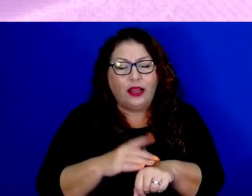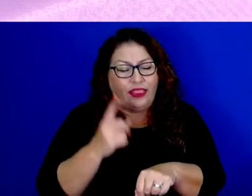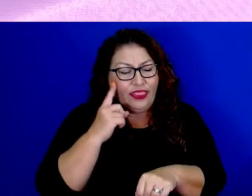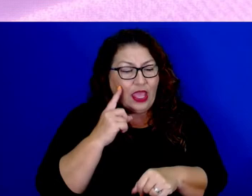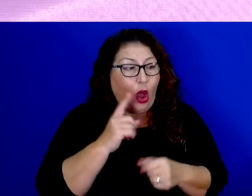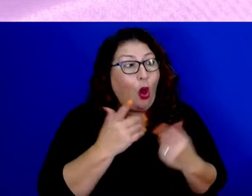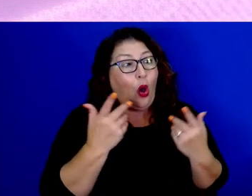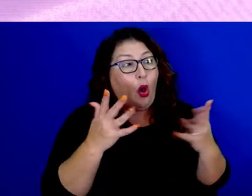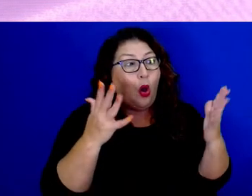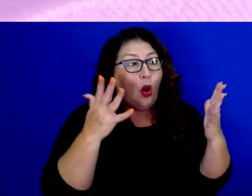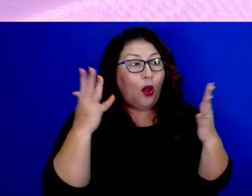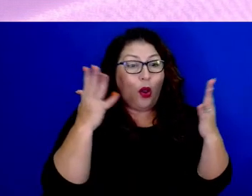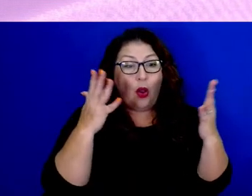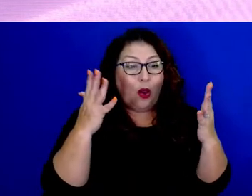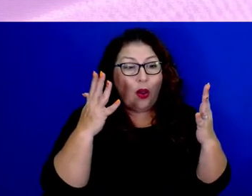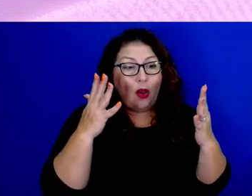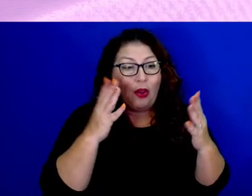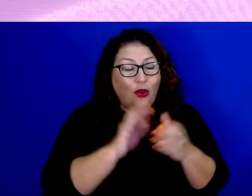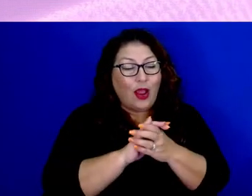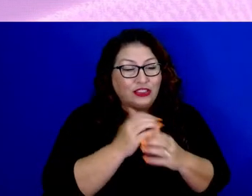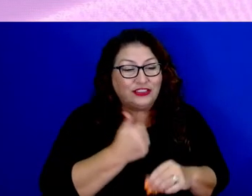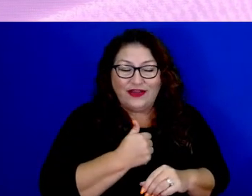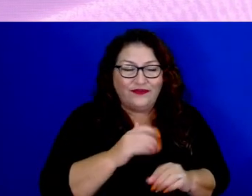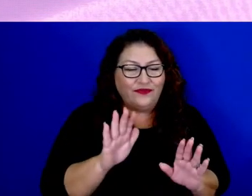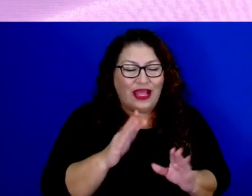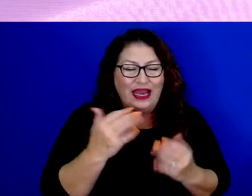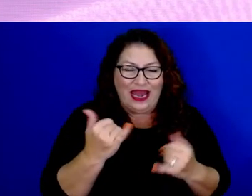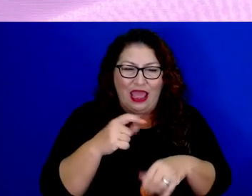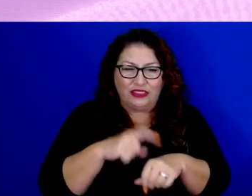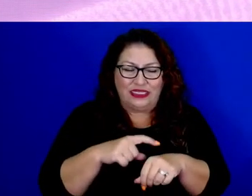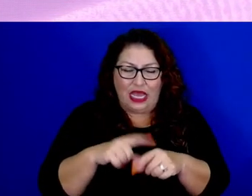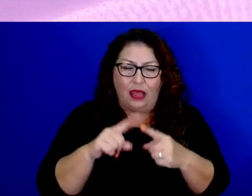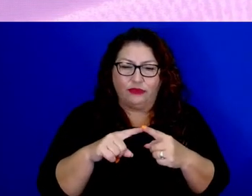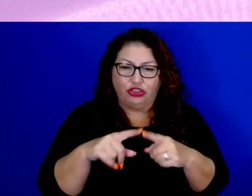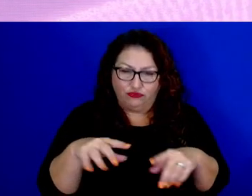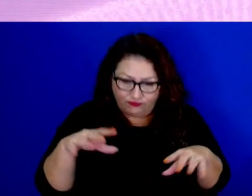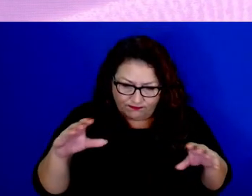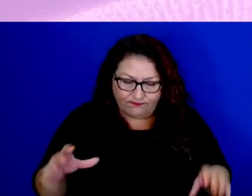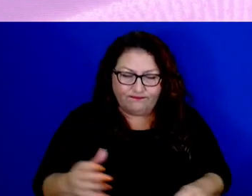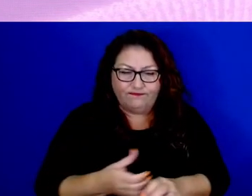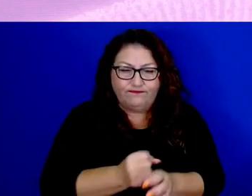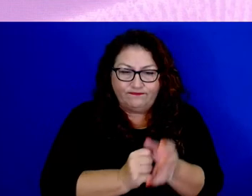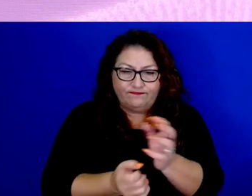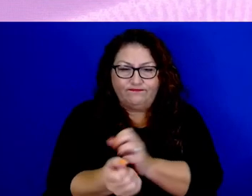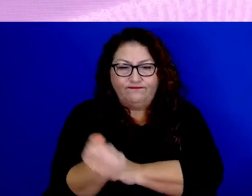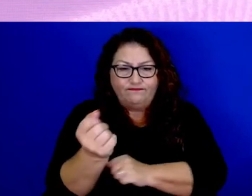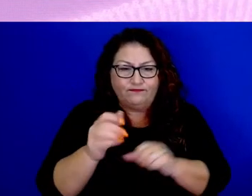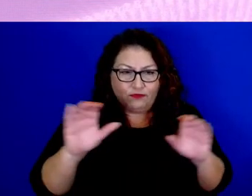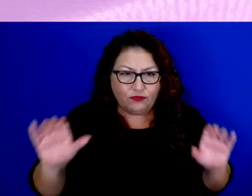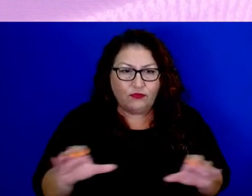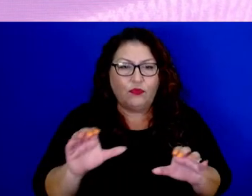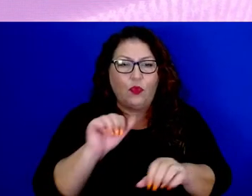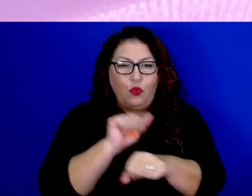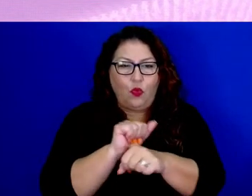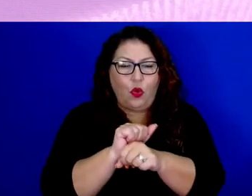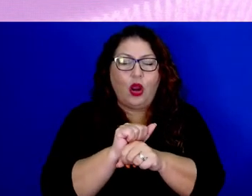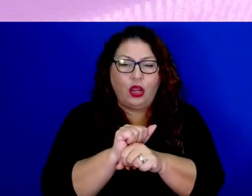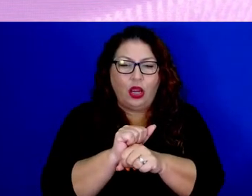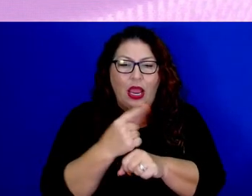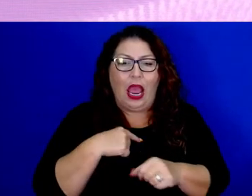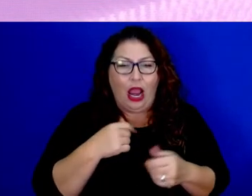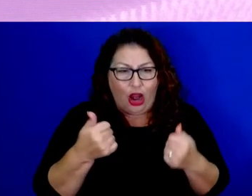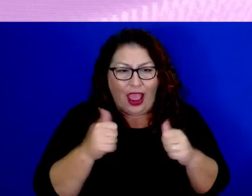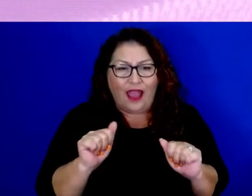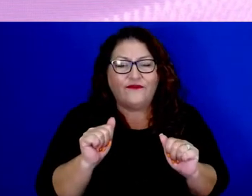is the time to step up, to redouble, to intensify our efforts and to be aware